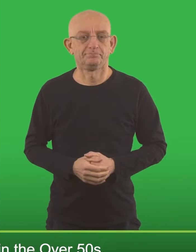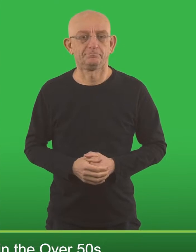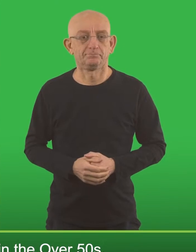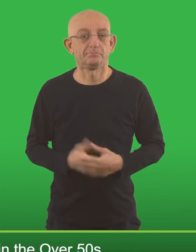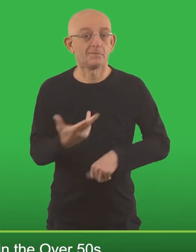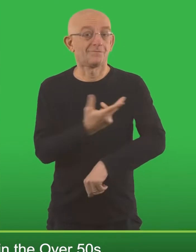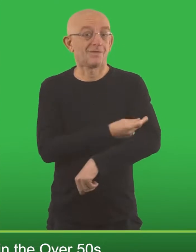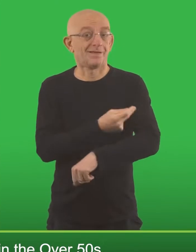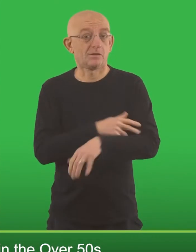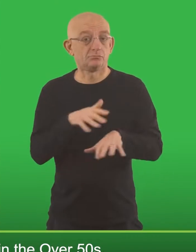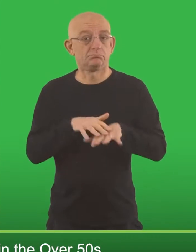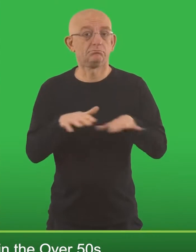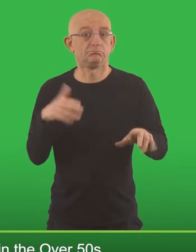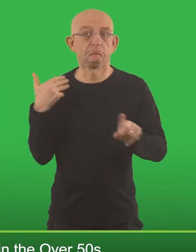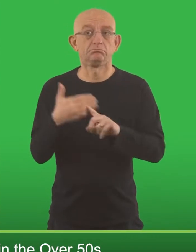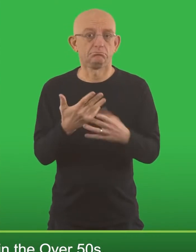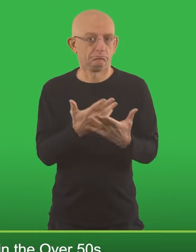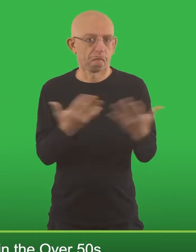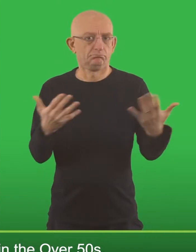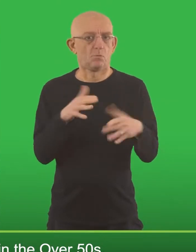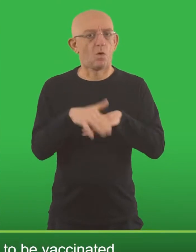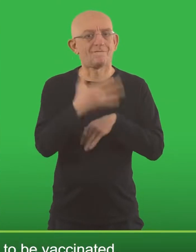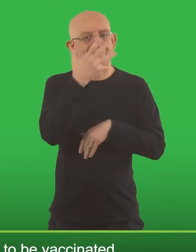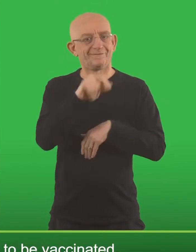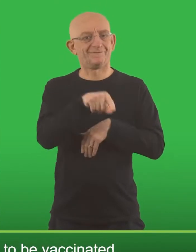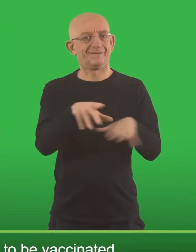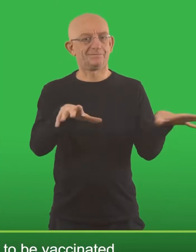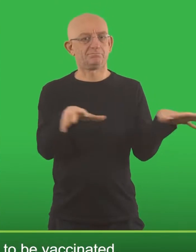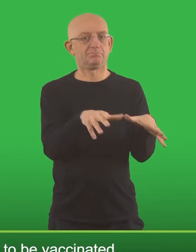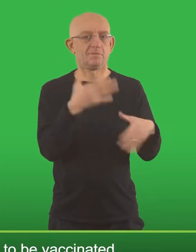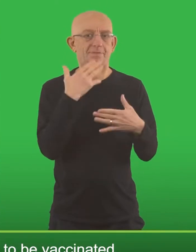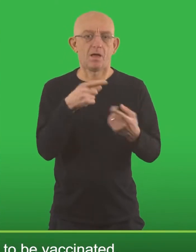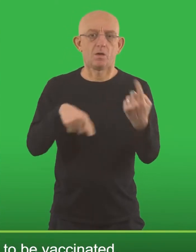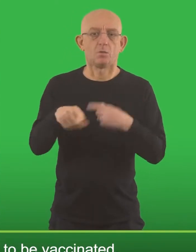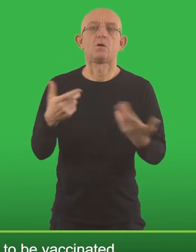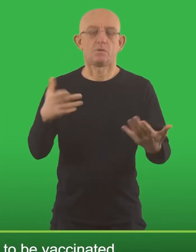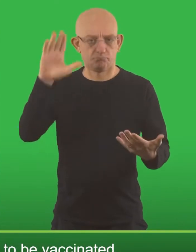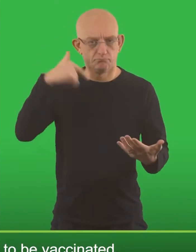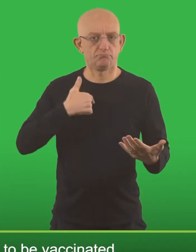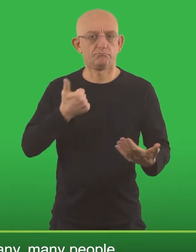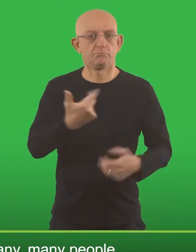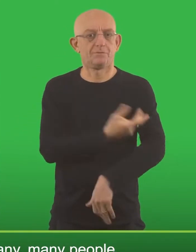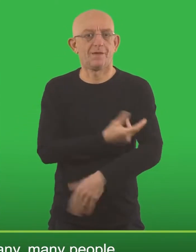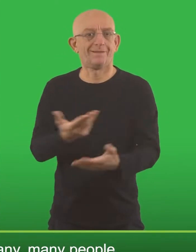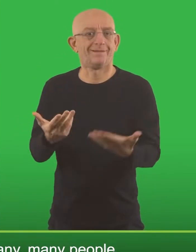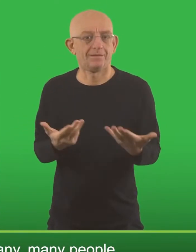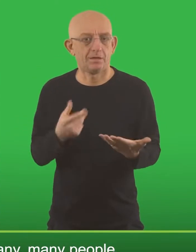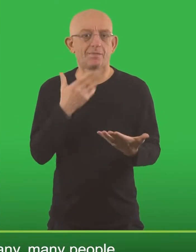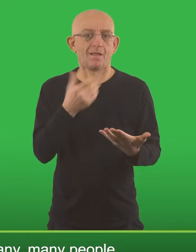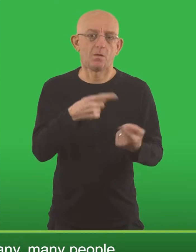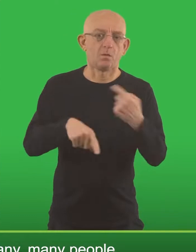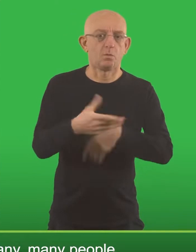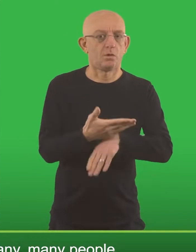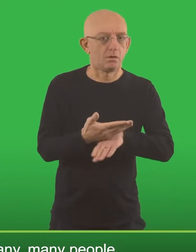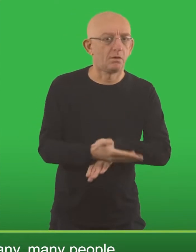So vaccination coverage is really high in the over 50s. Thank you to all of you who've chosen to be vaccinated, and thank you to all